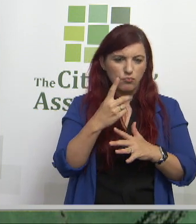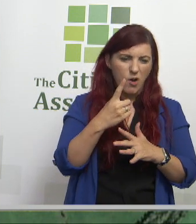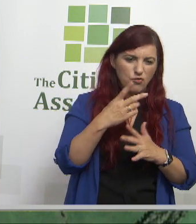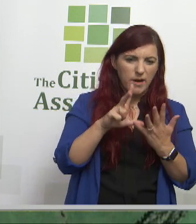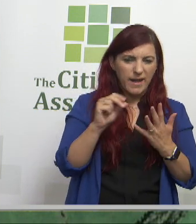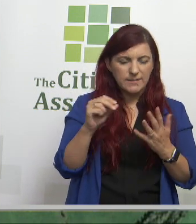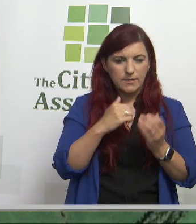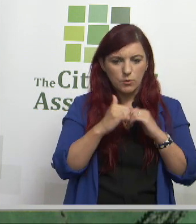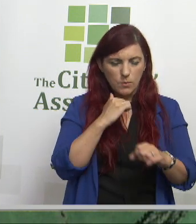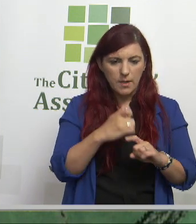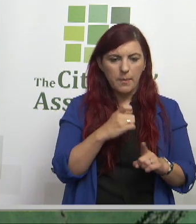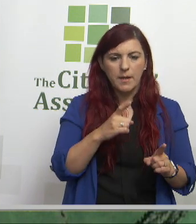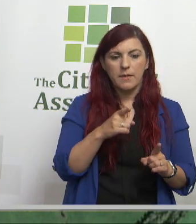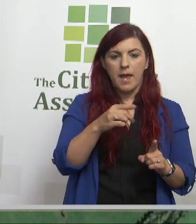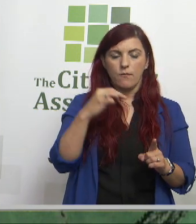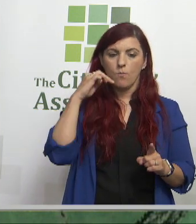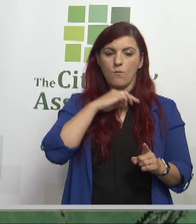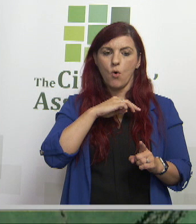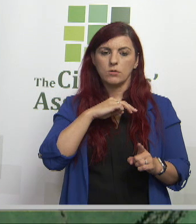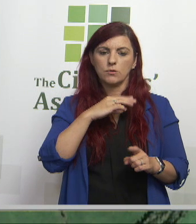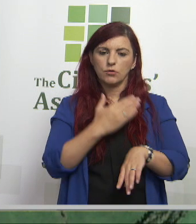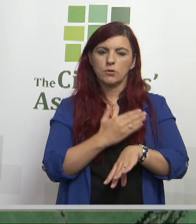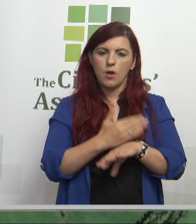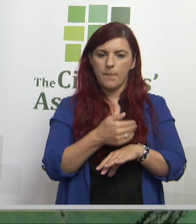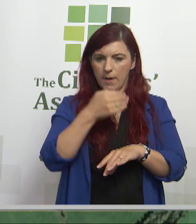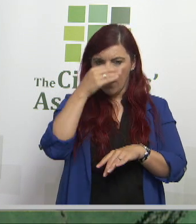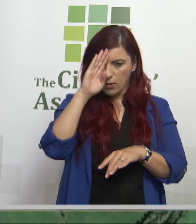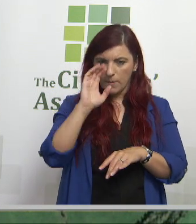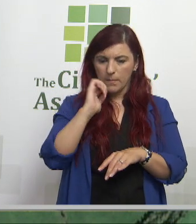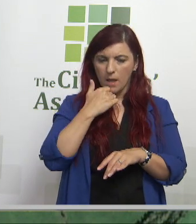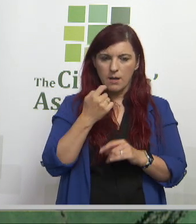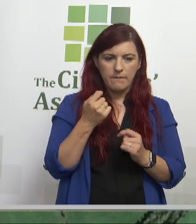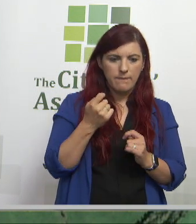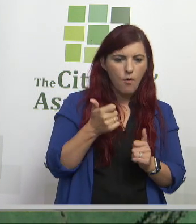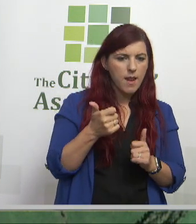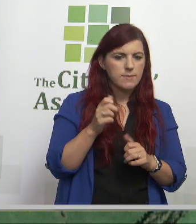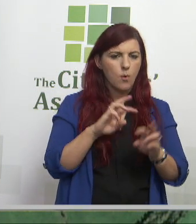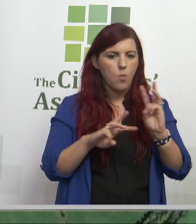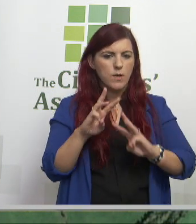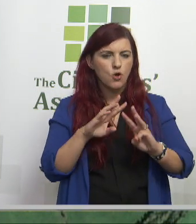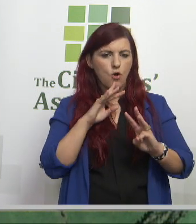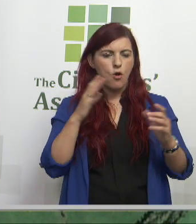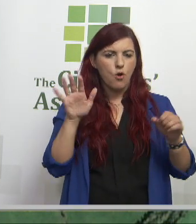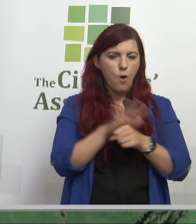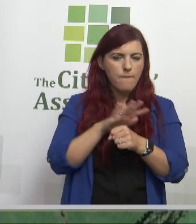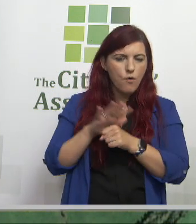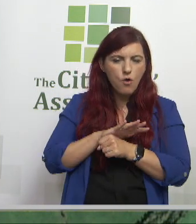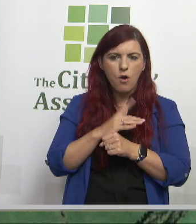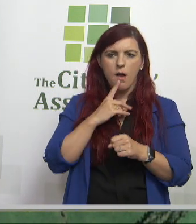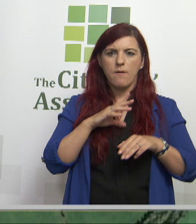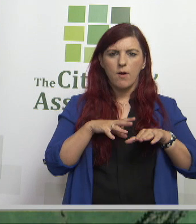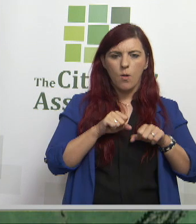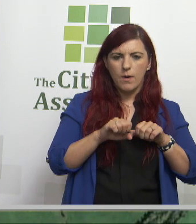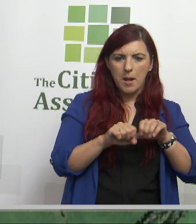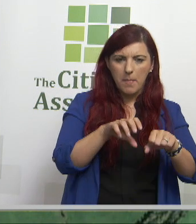they perform an important function in Ireland because we have very little woodland cover, just due to our colonial past, and a lot of the